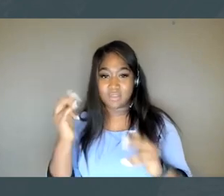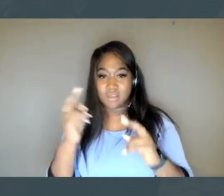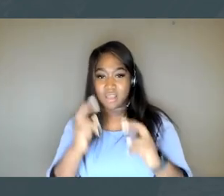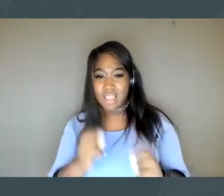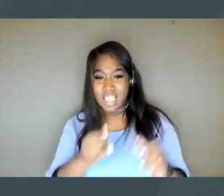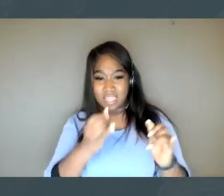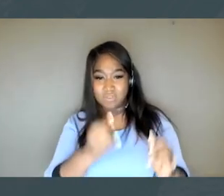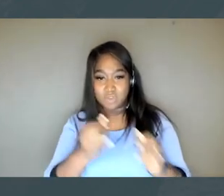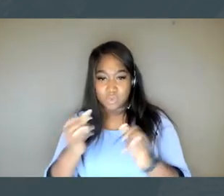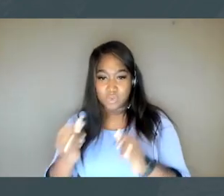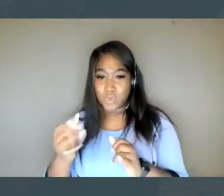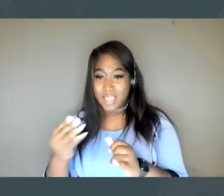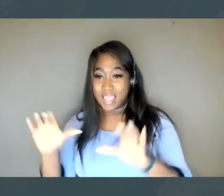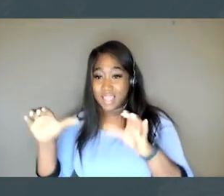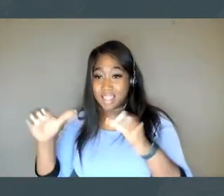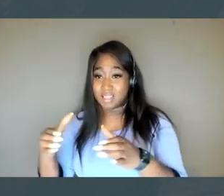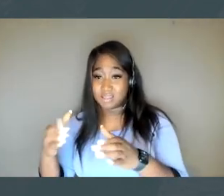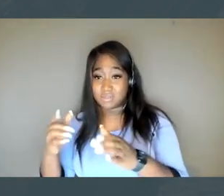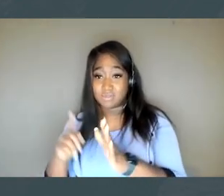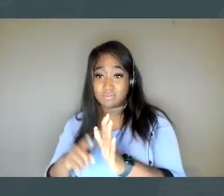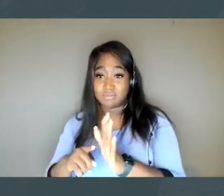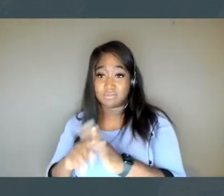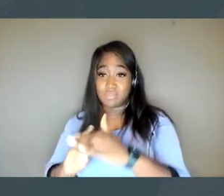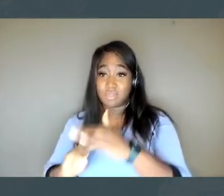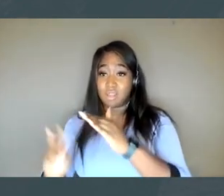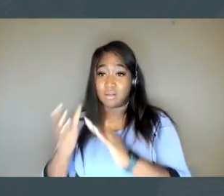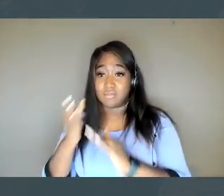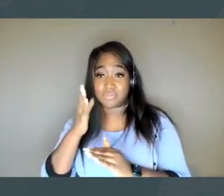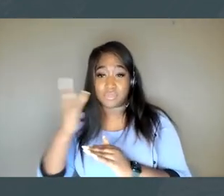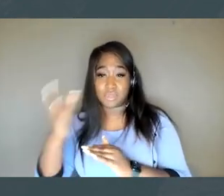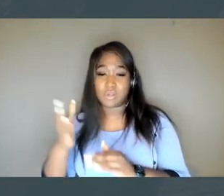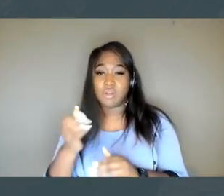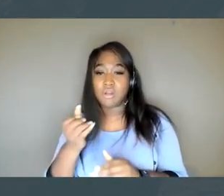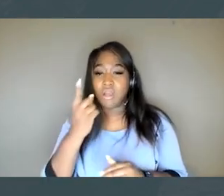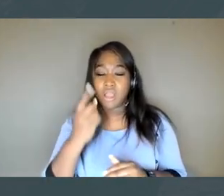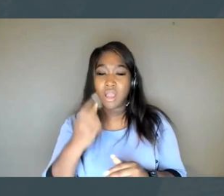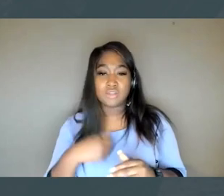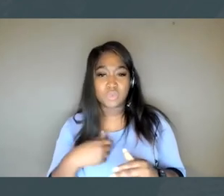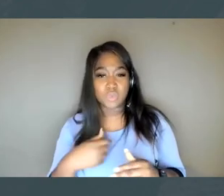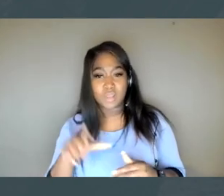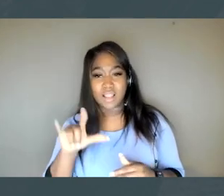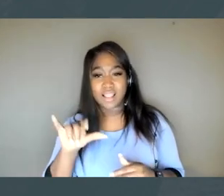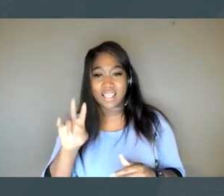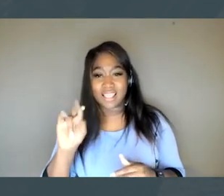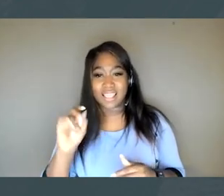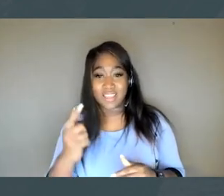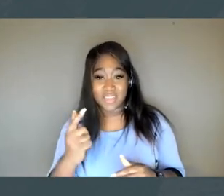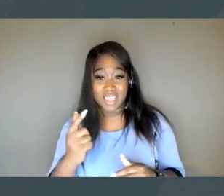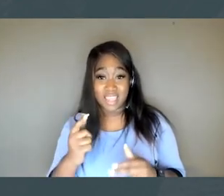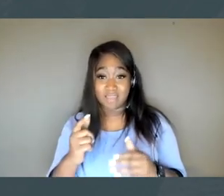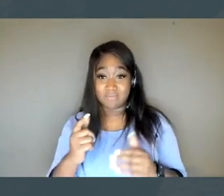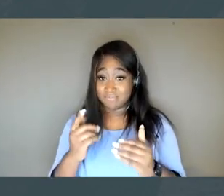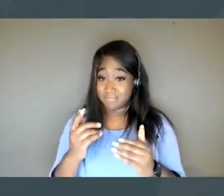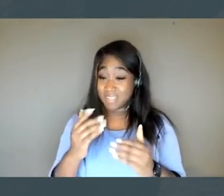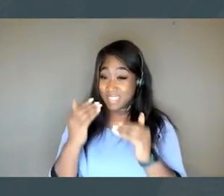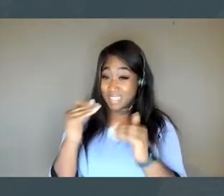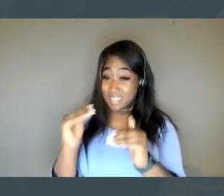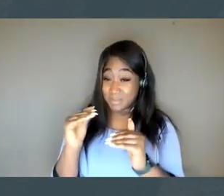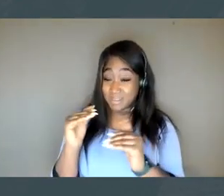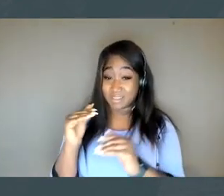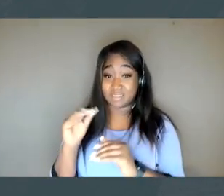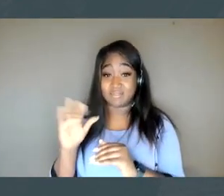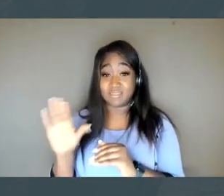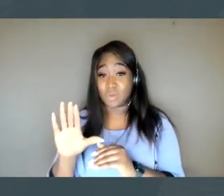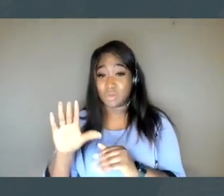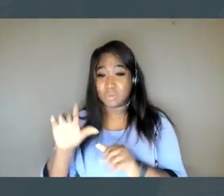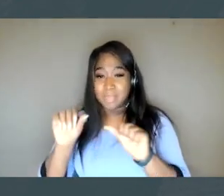leaving out that the possibilities that this tool allows would mean limit, you know,